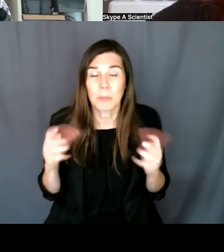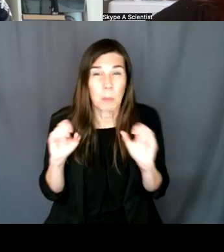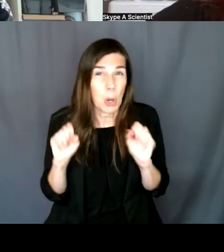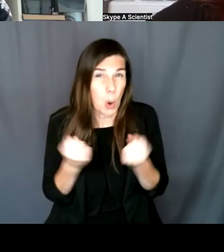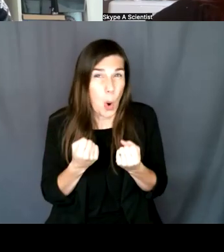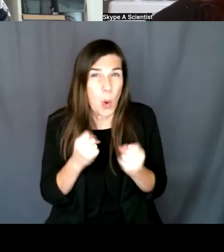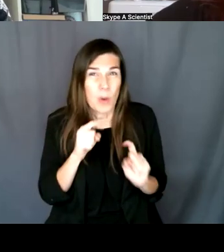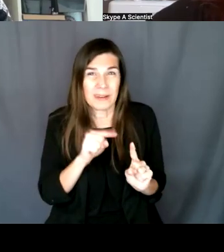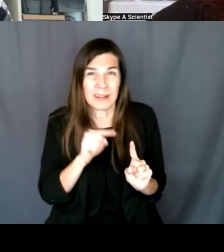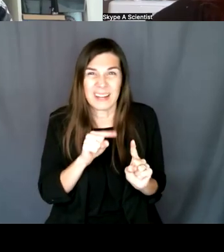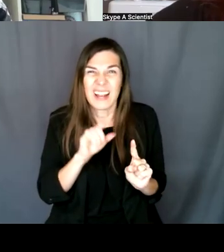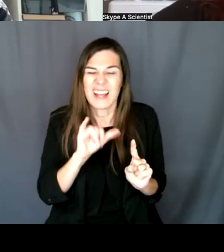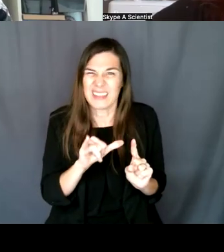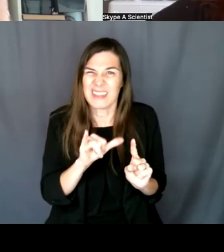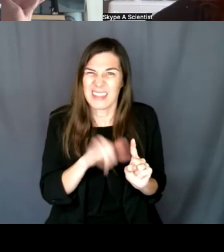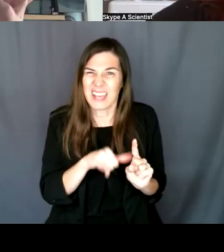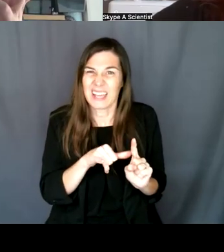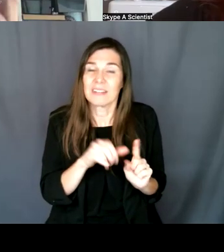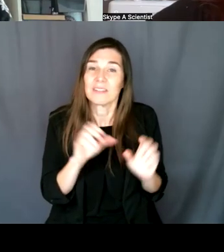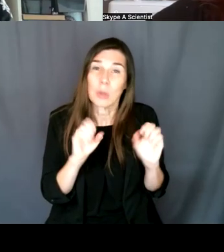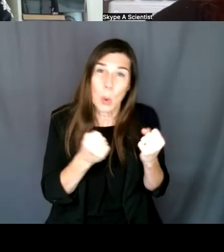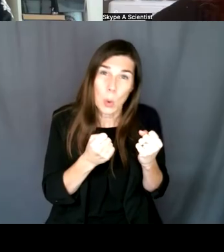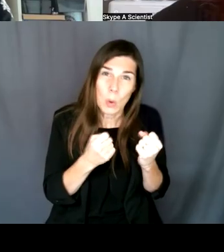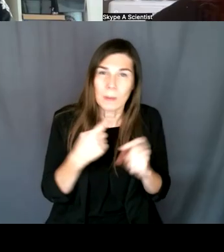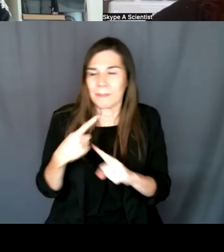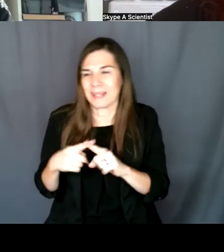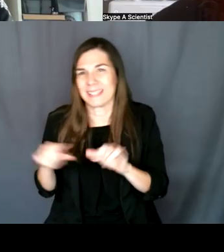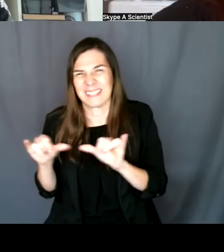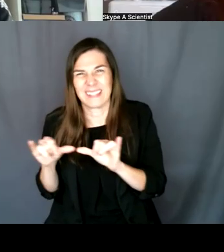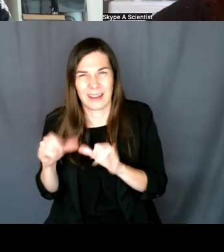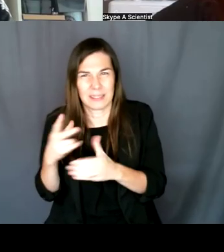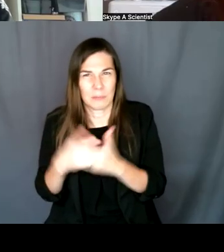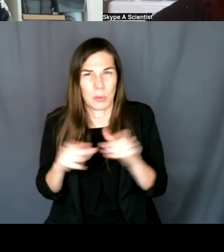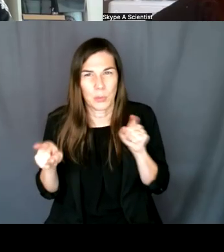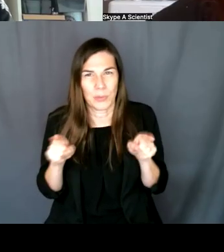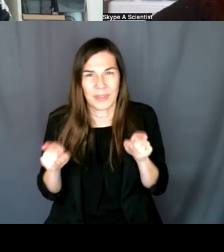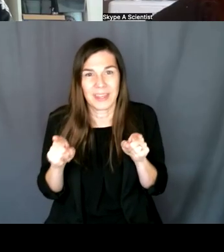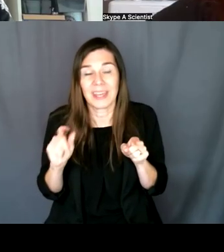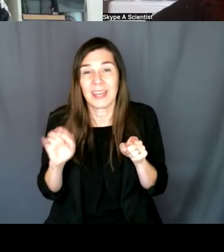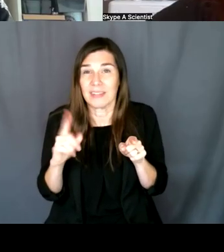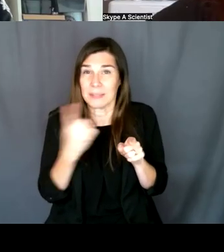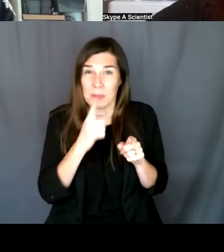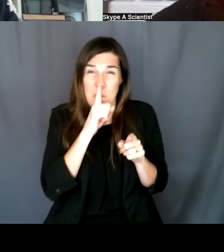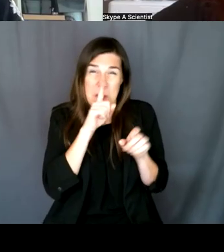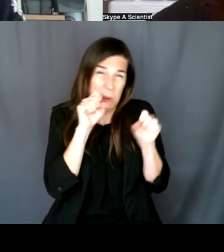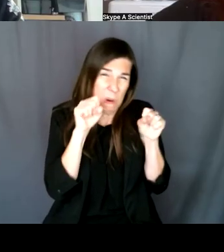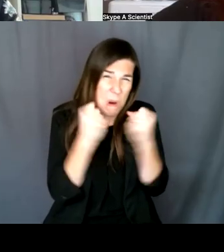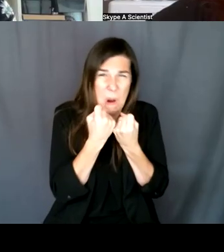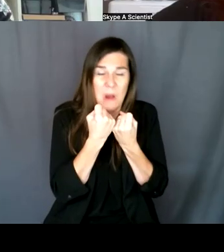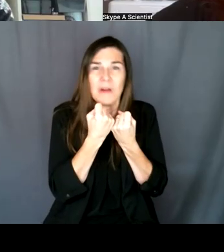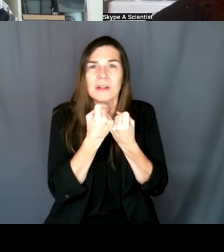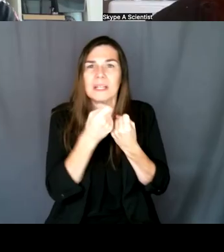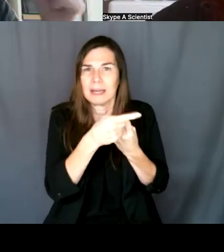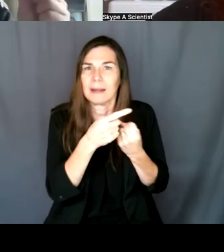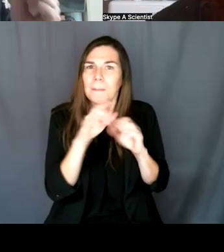the other side. There's cold and then there's size. So if you make something really cold, then you can get it to start acting